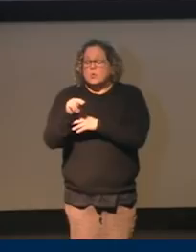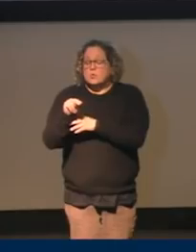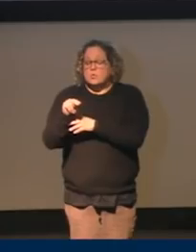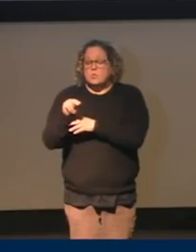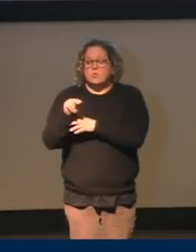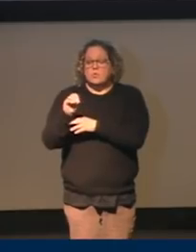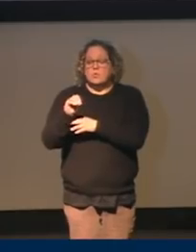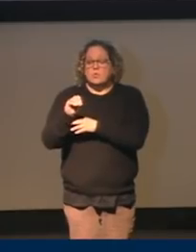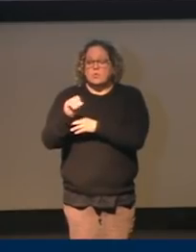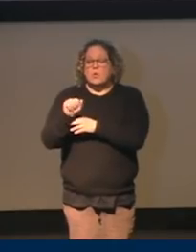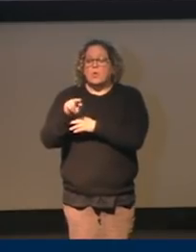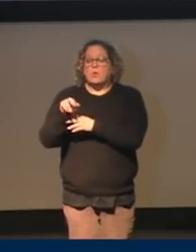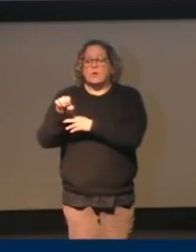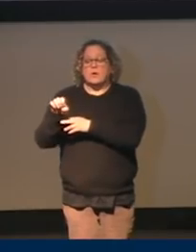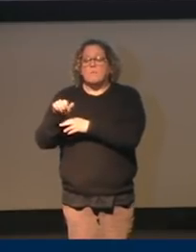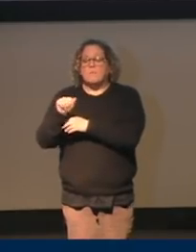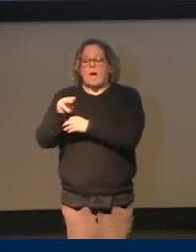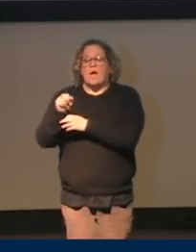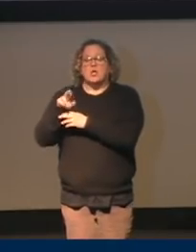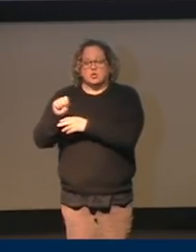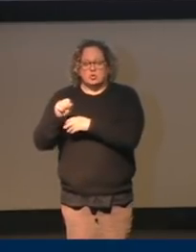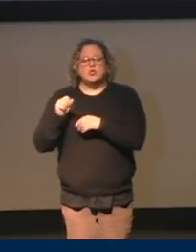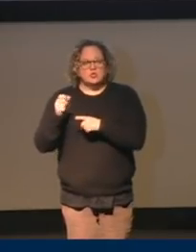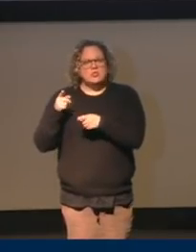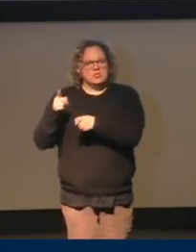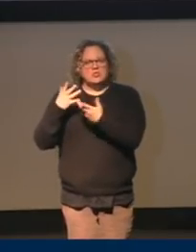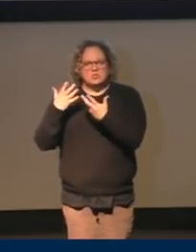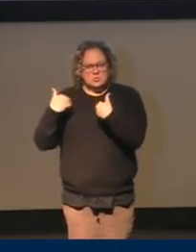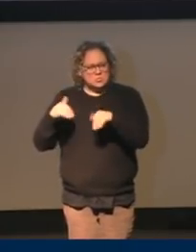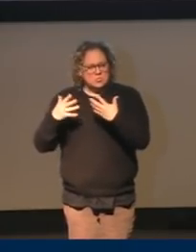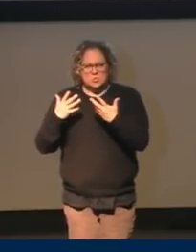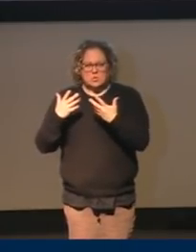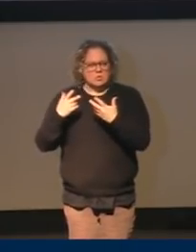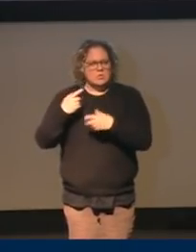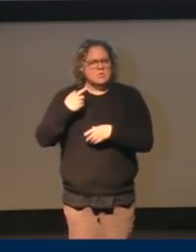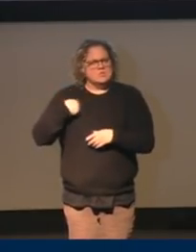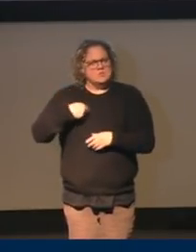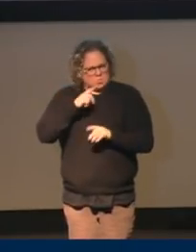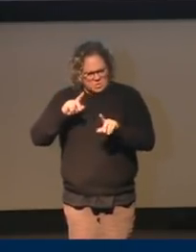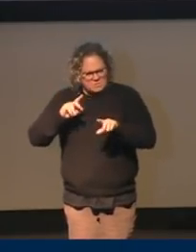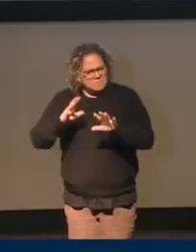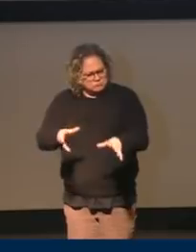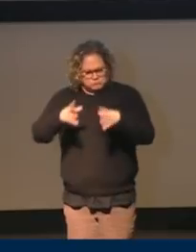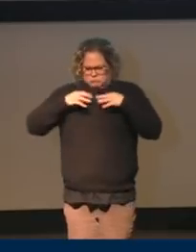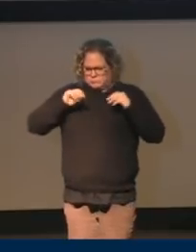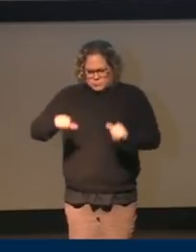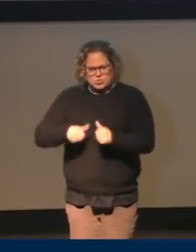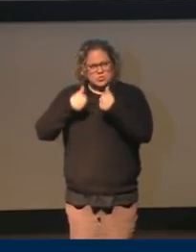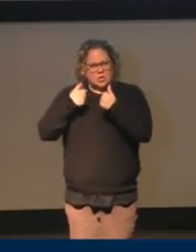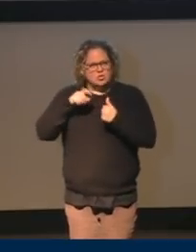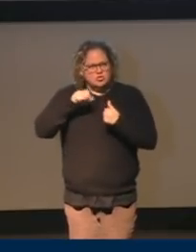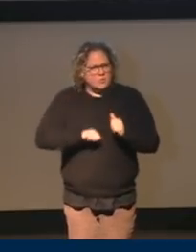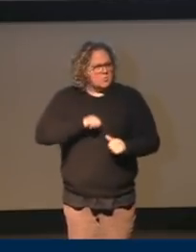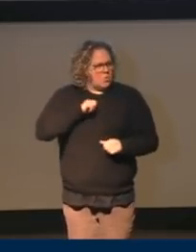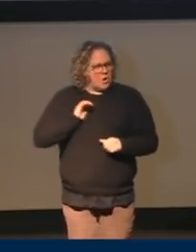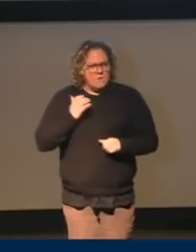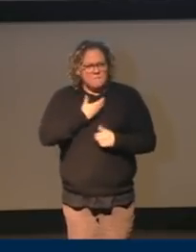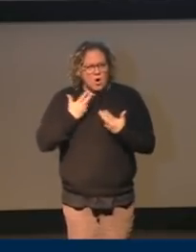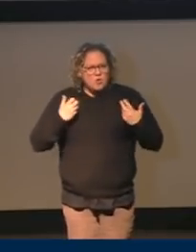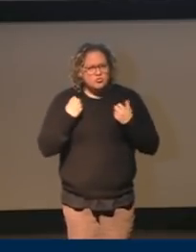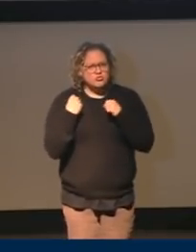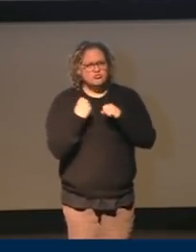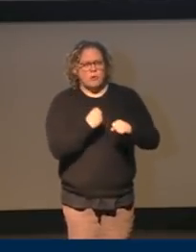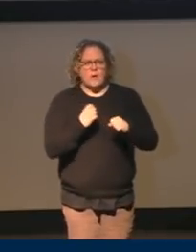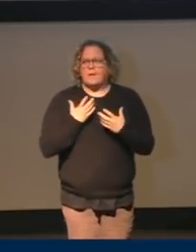no matter what is thrown at us. We have all taken the high road and should hold our heads high and be proud of the resiliency and strength this